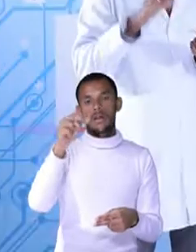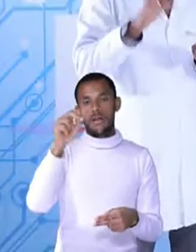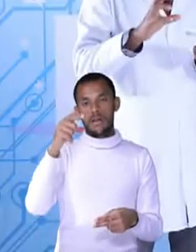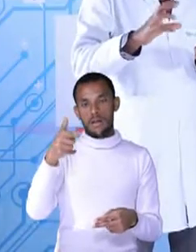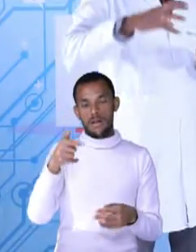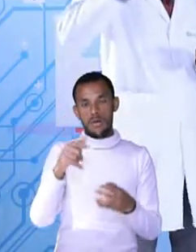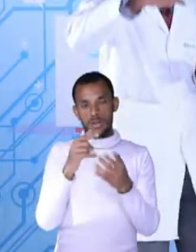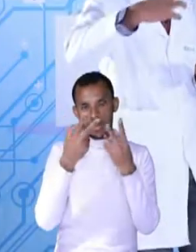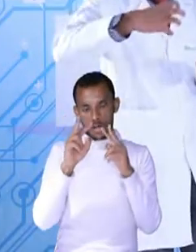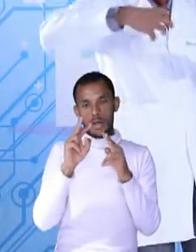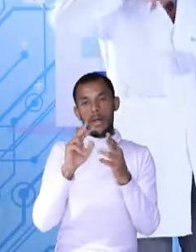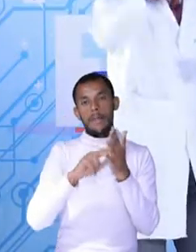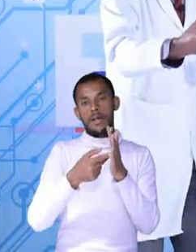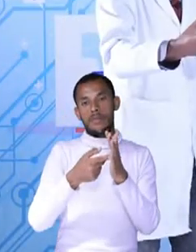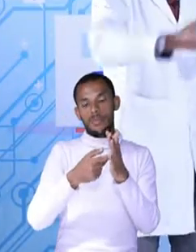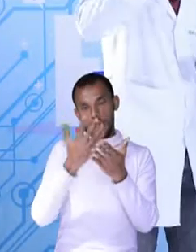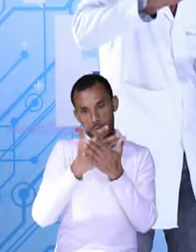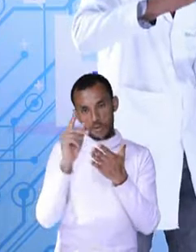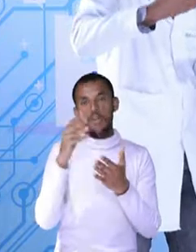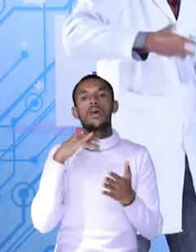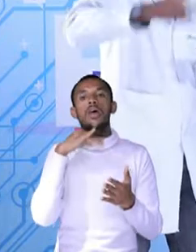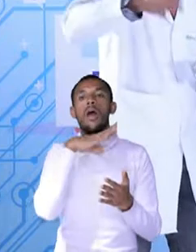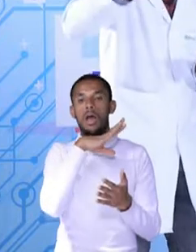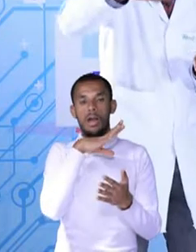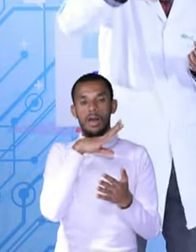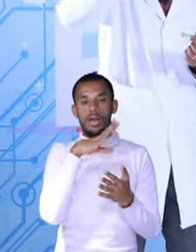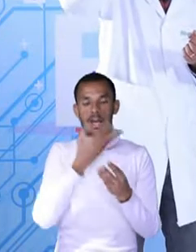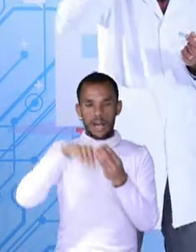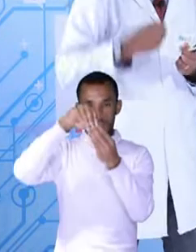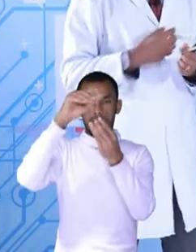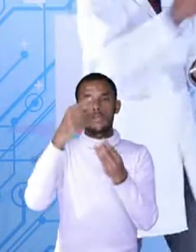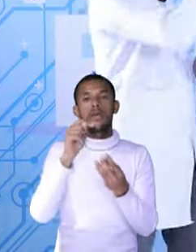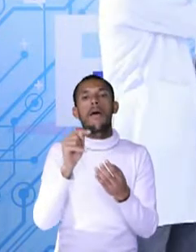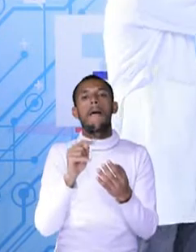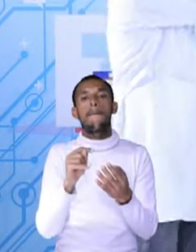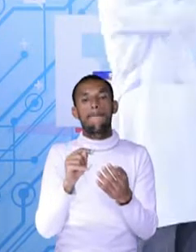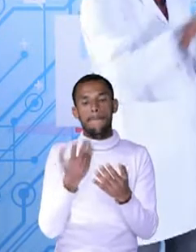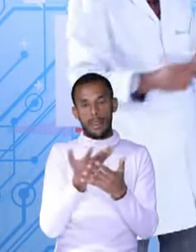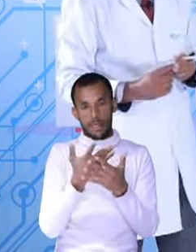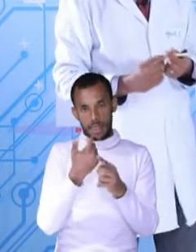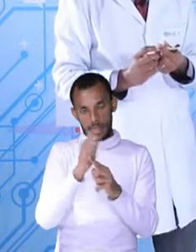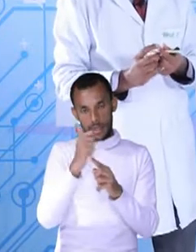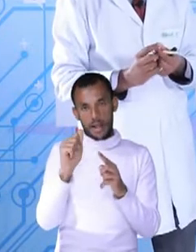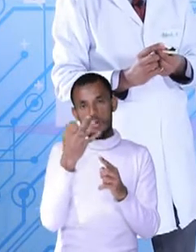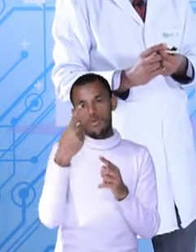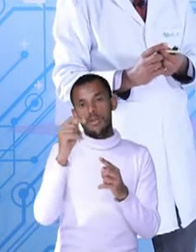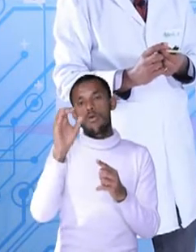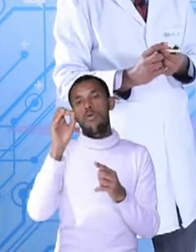the ore means by removing the gunk increases the metal-bearing element is known as concentrating of the ore.